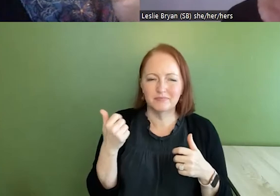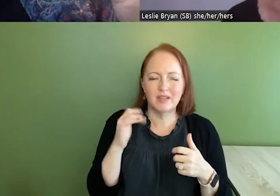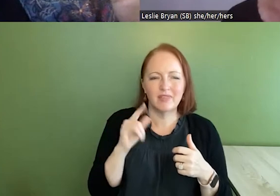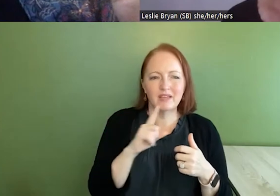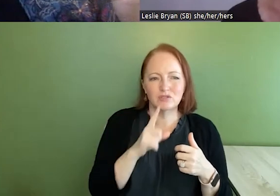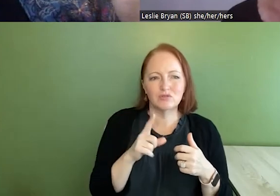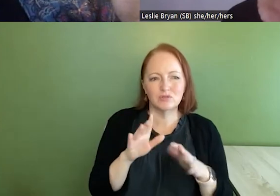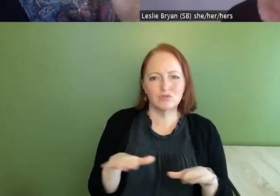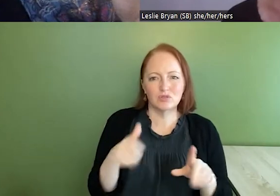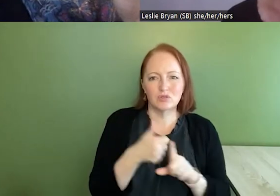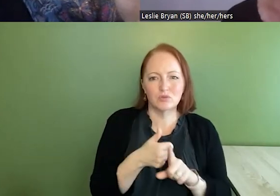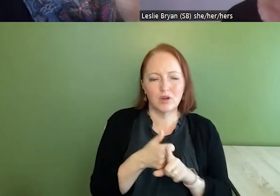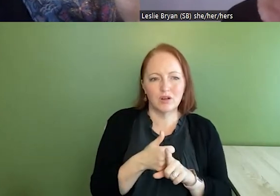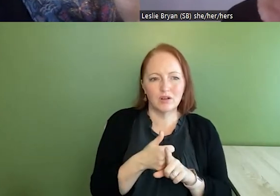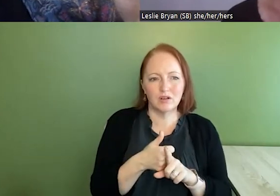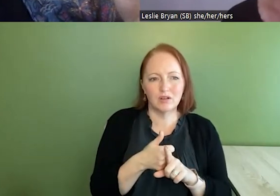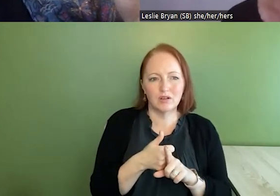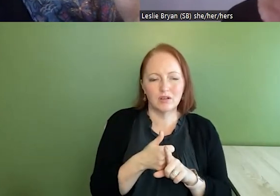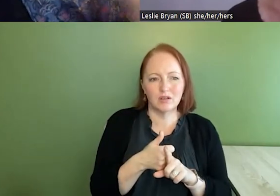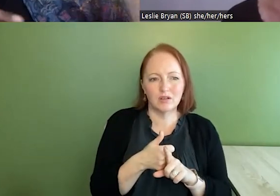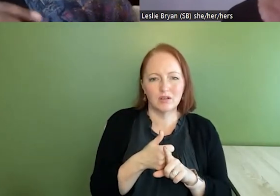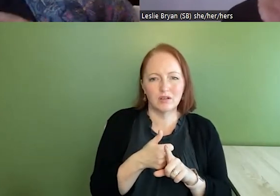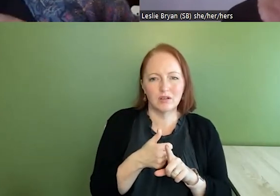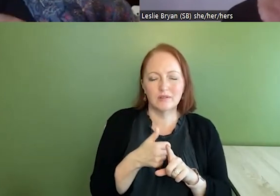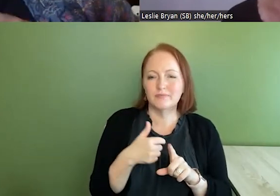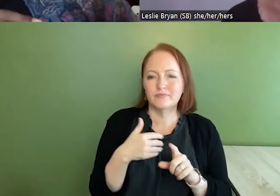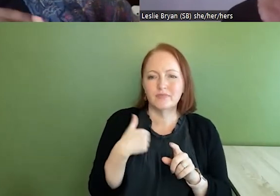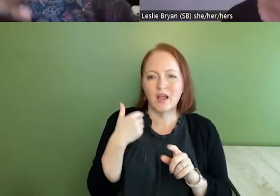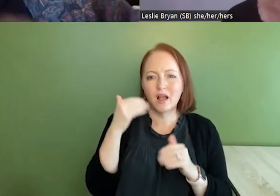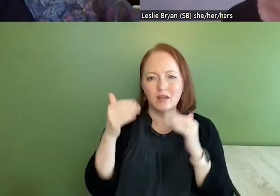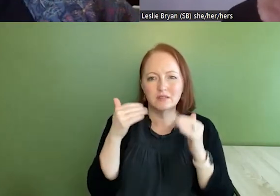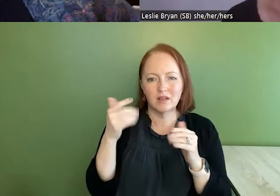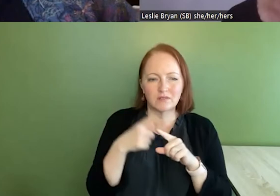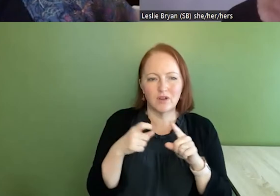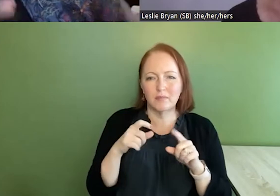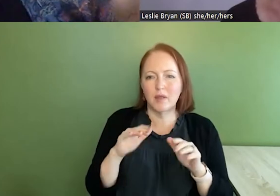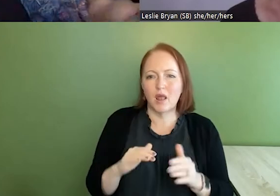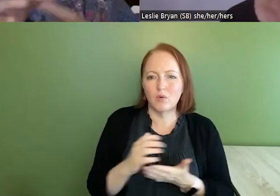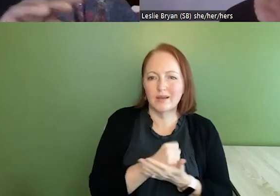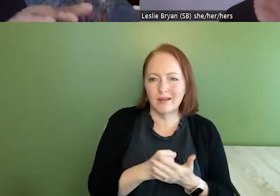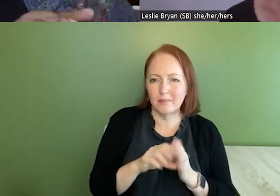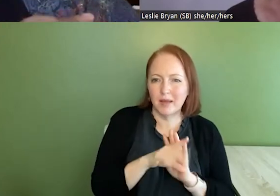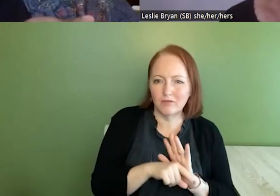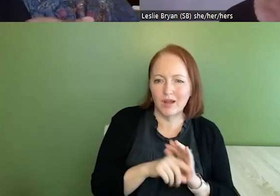of children who are young adults who are come from low-income backgrounds or from